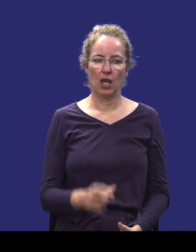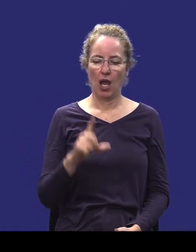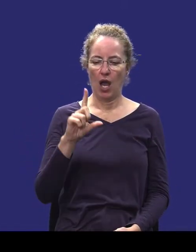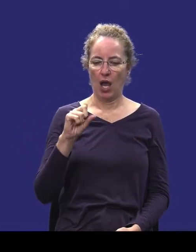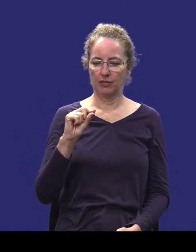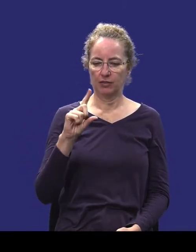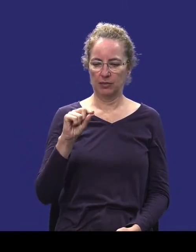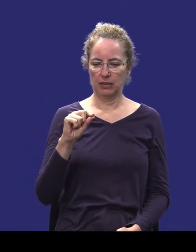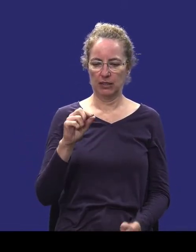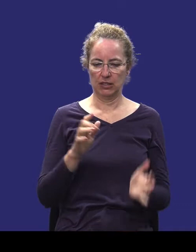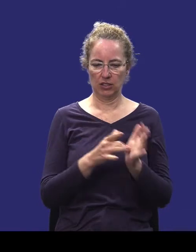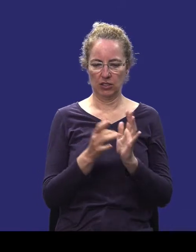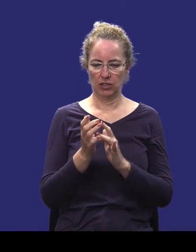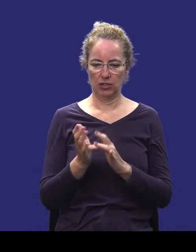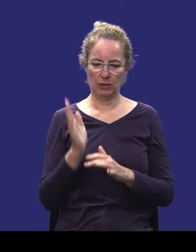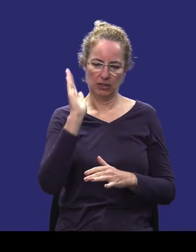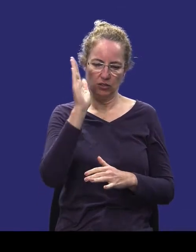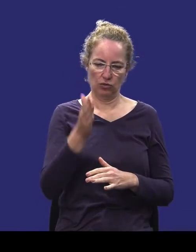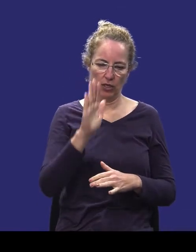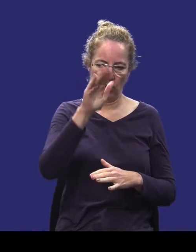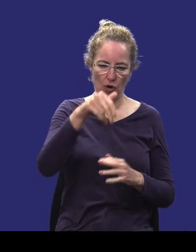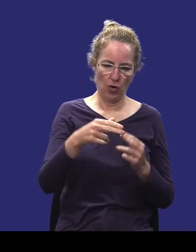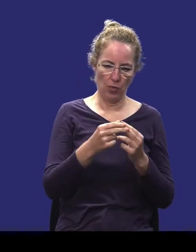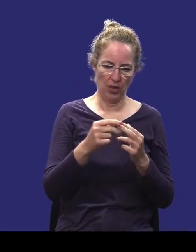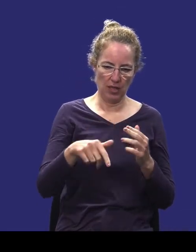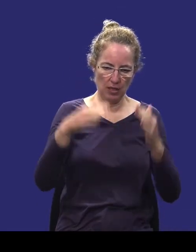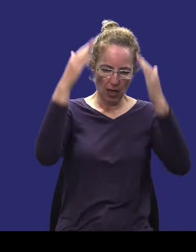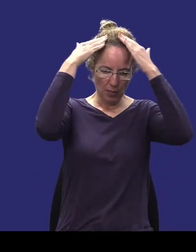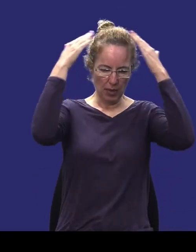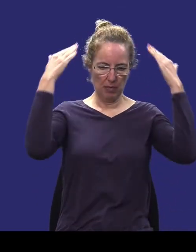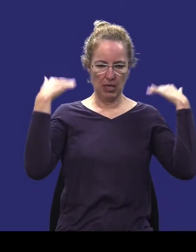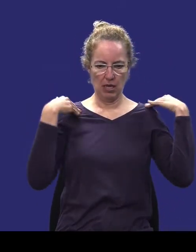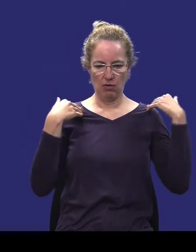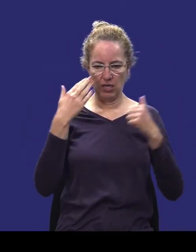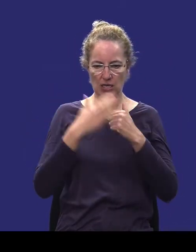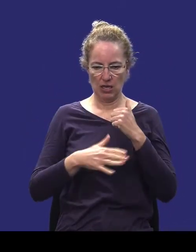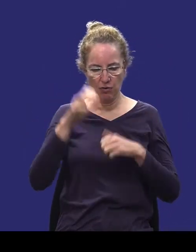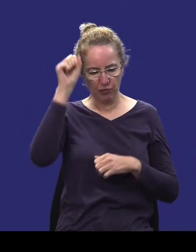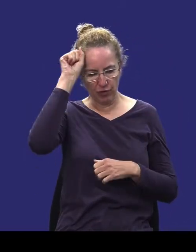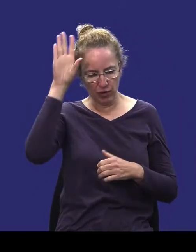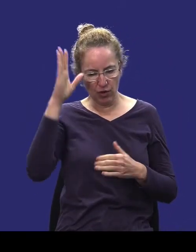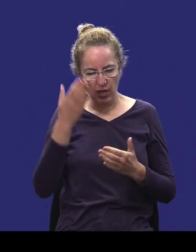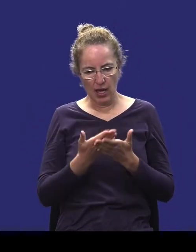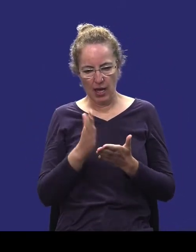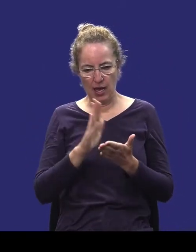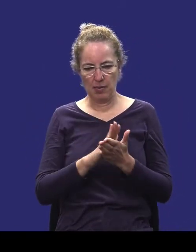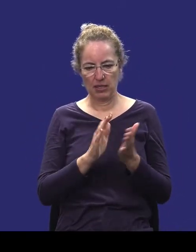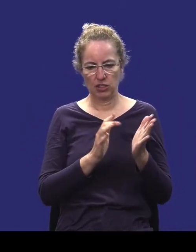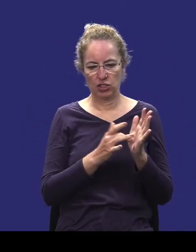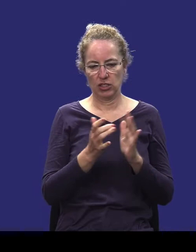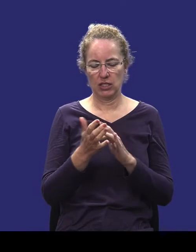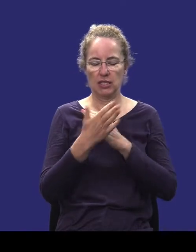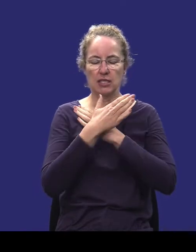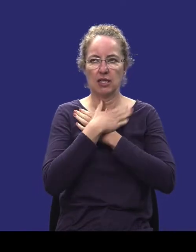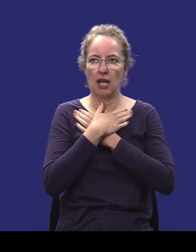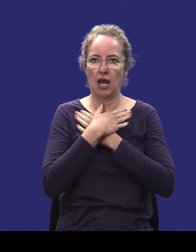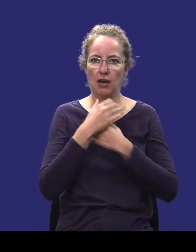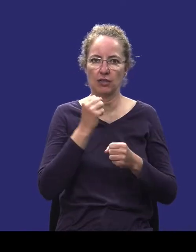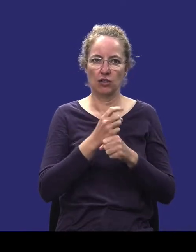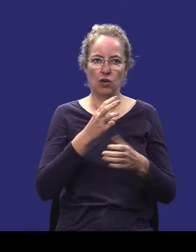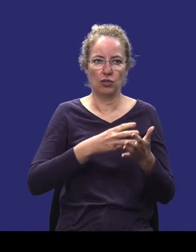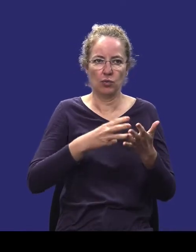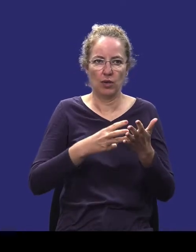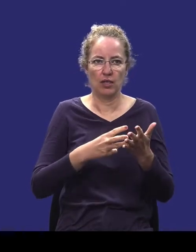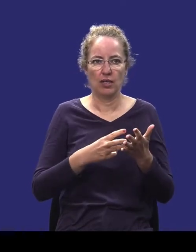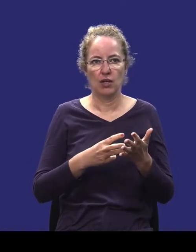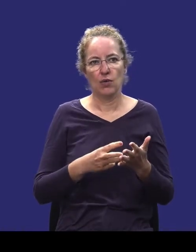Afterwards, Jesus went straight home with them. But Mary never forgot how much Jesus loved God's word, even when he was just